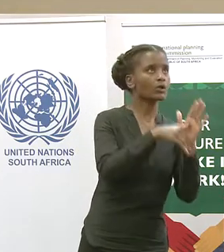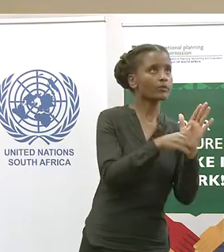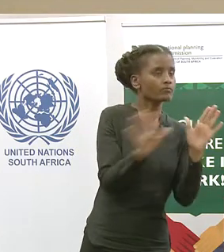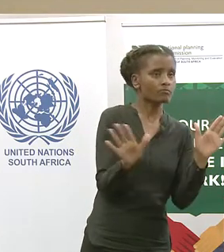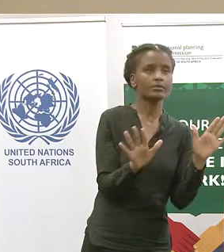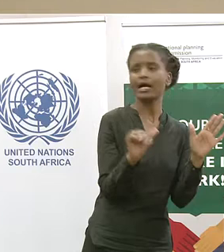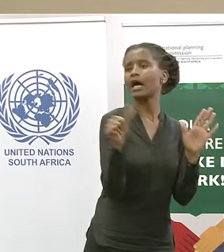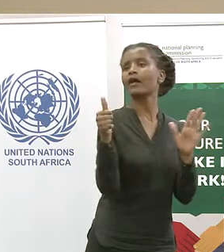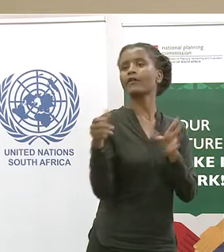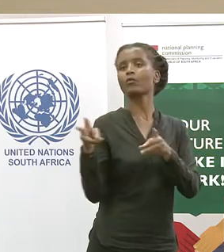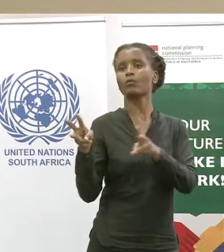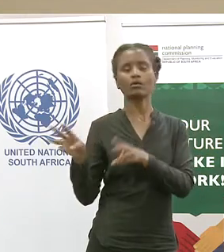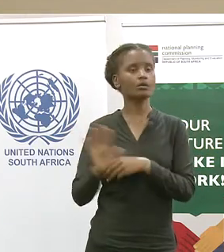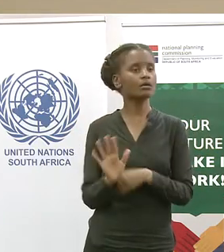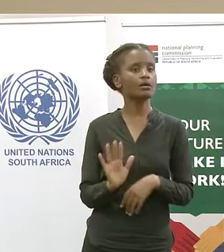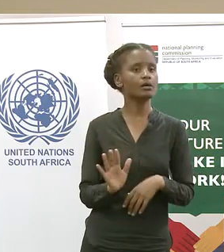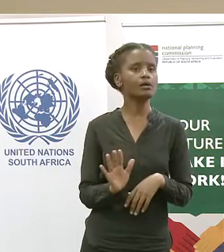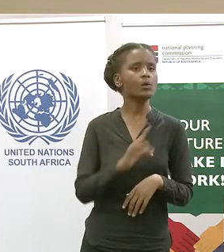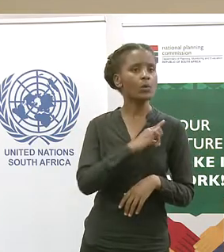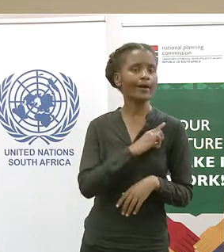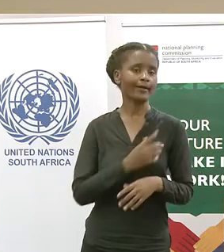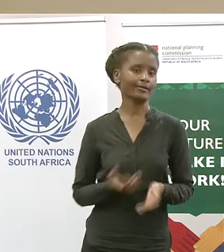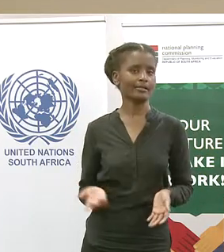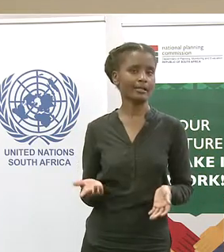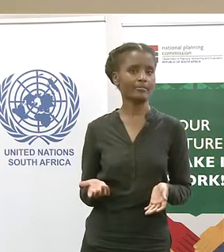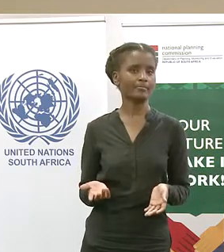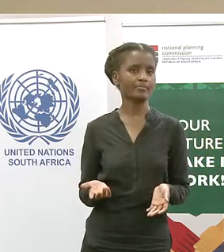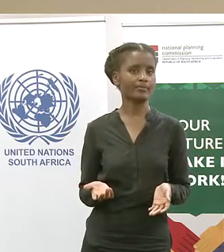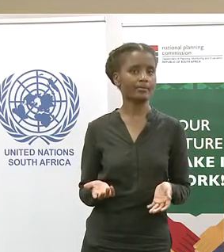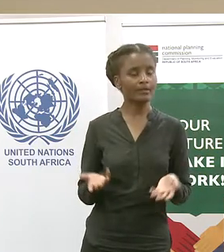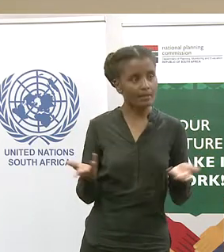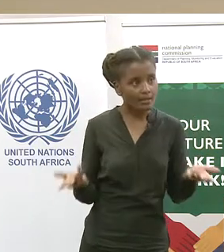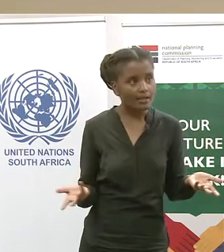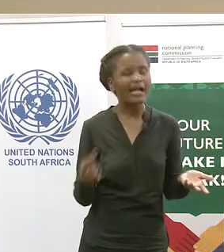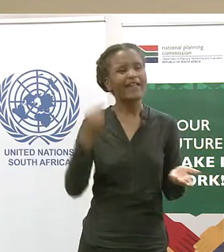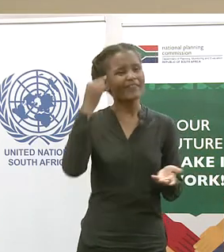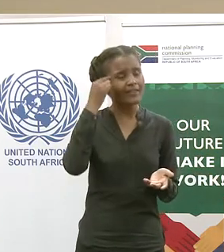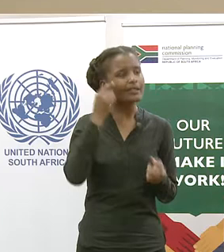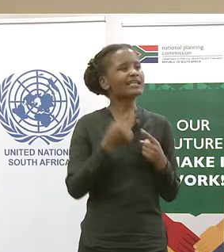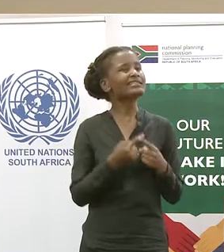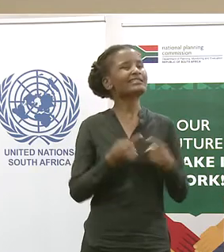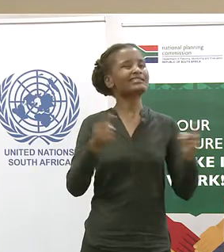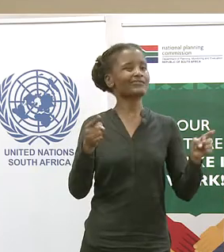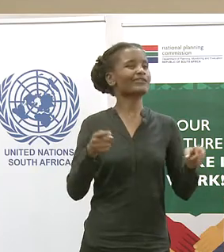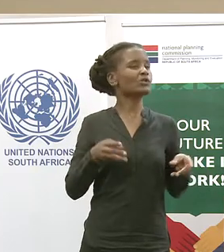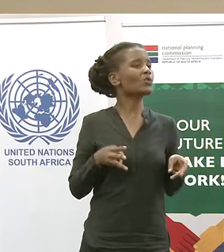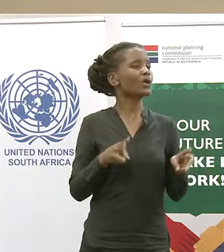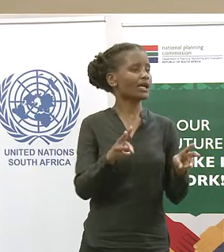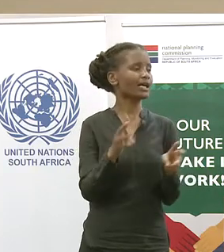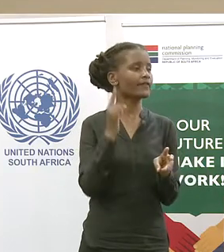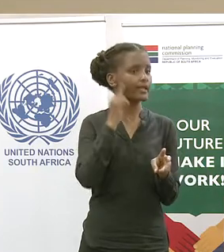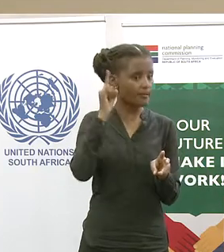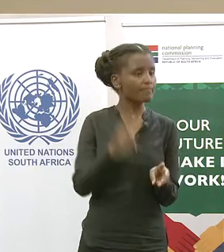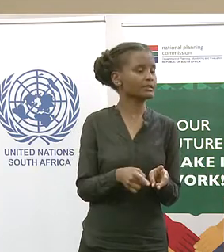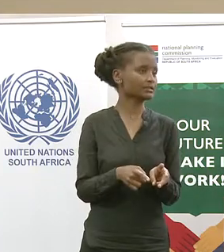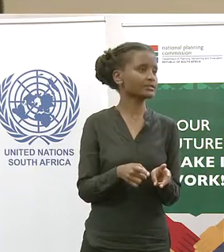the framework of development? So this is a slightly different framing that I think we need to insist upon,